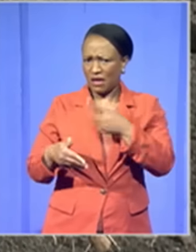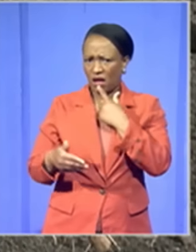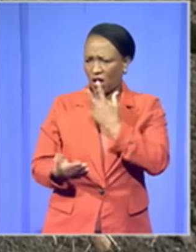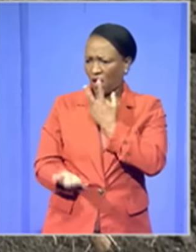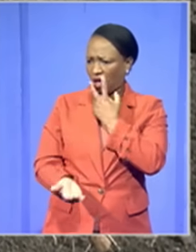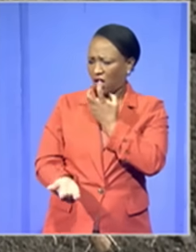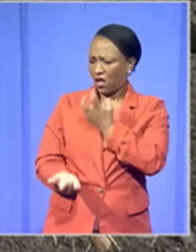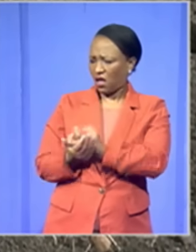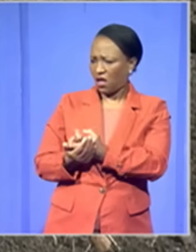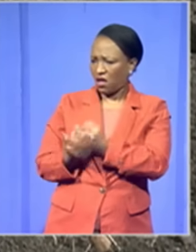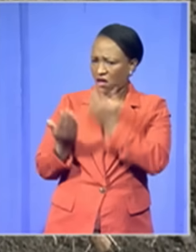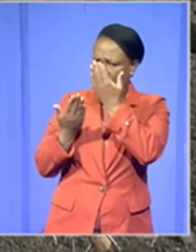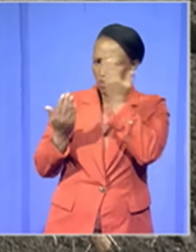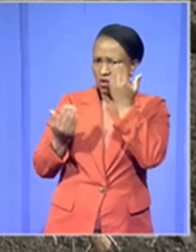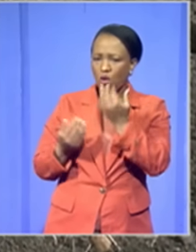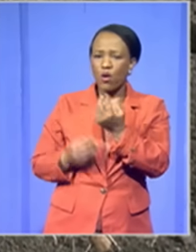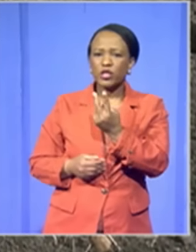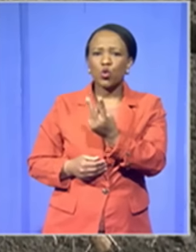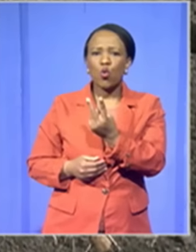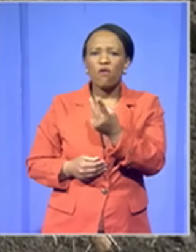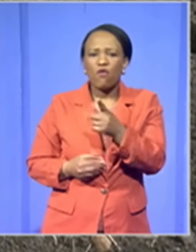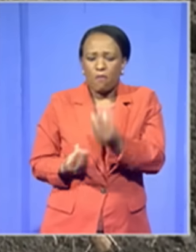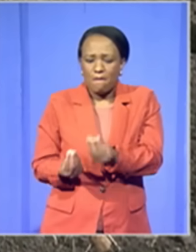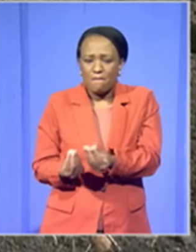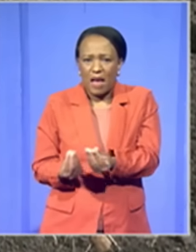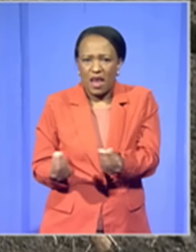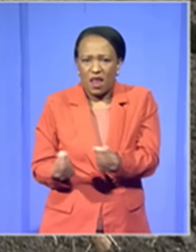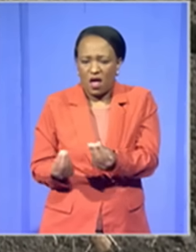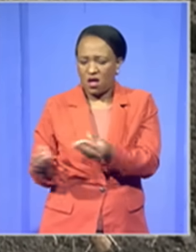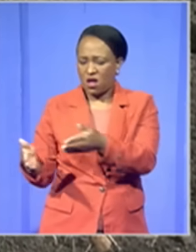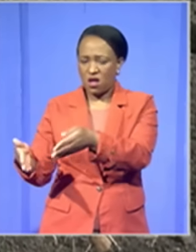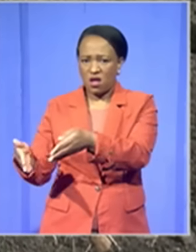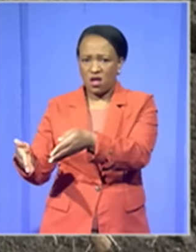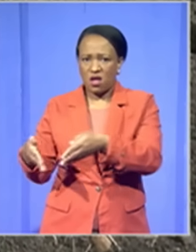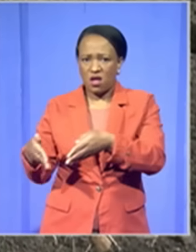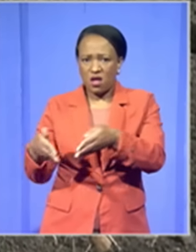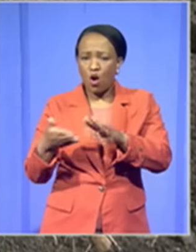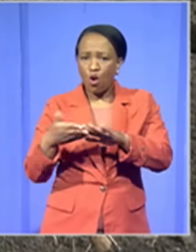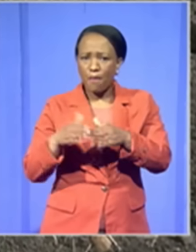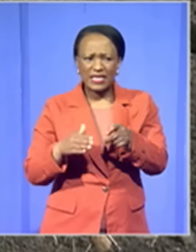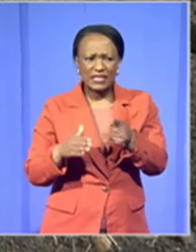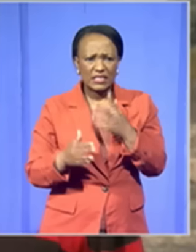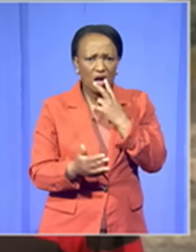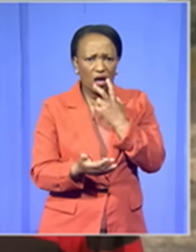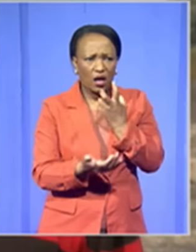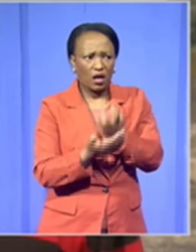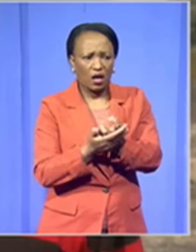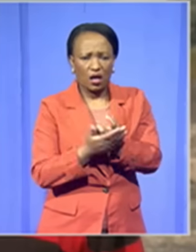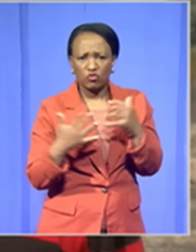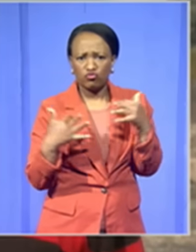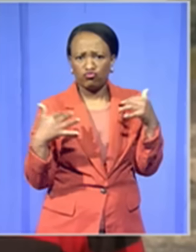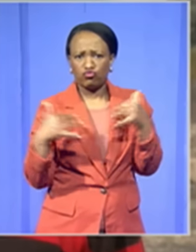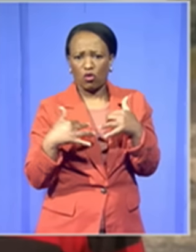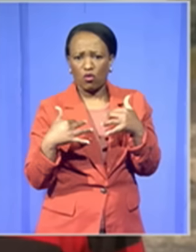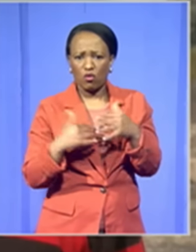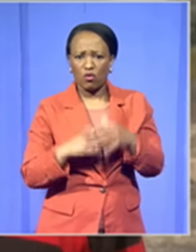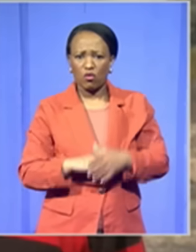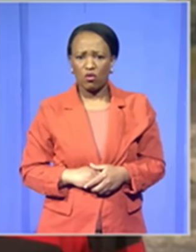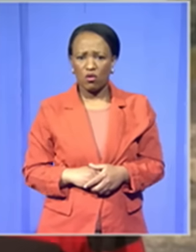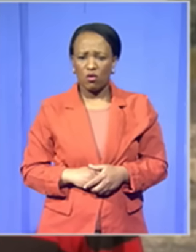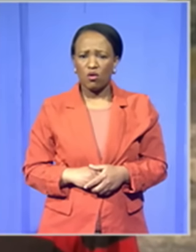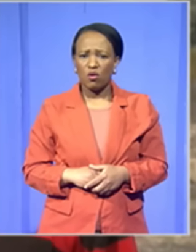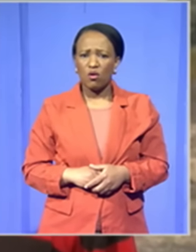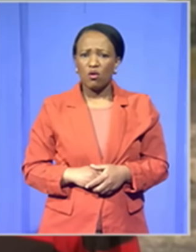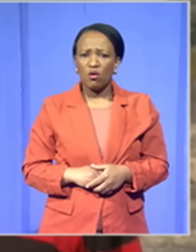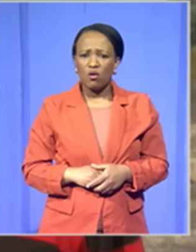fa mabitla le mabedi e le a bana. Seno se tšhakgaditse thata baagi bangwe. Ha re tla go pata the second ngwana o bedi teng ka